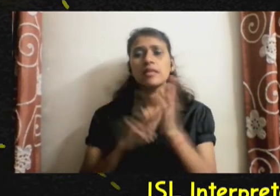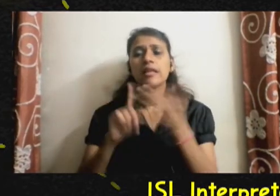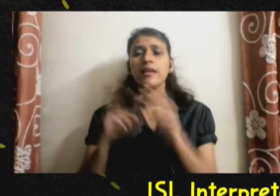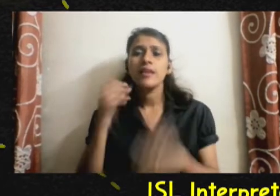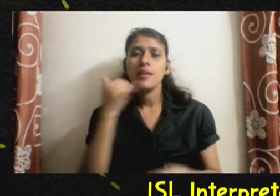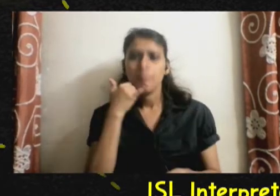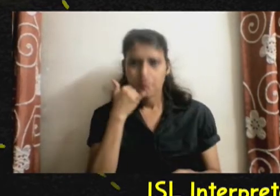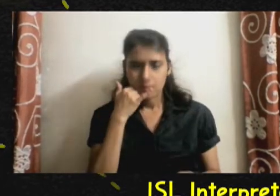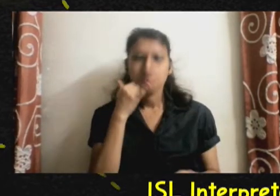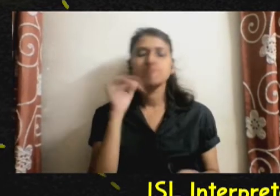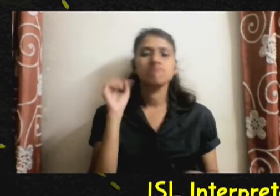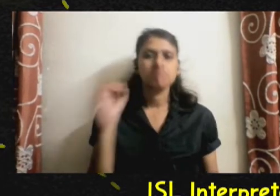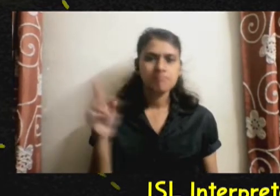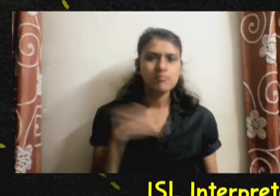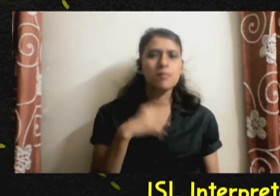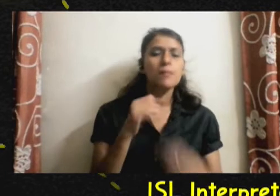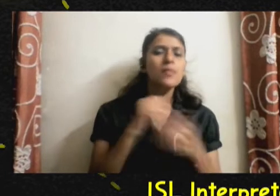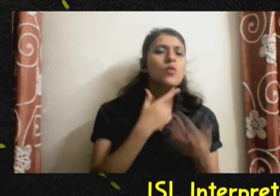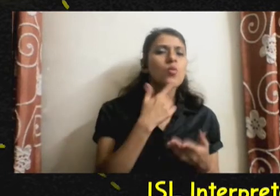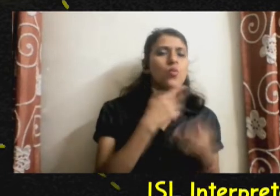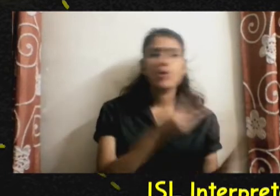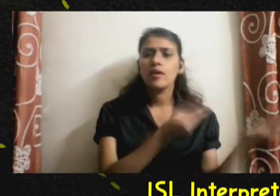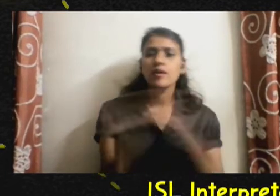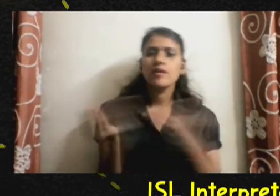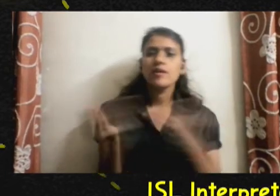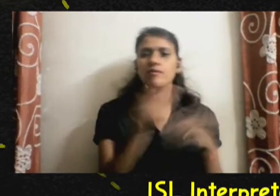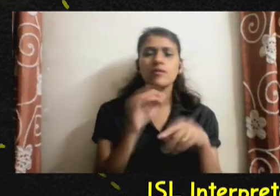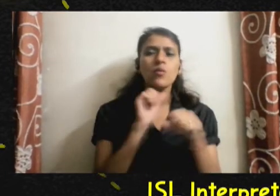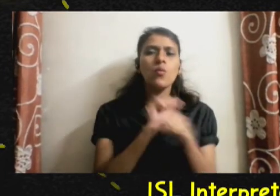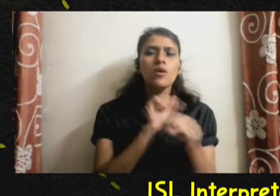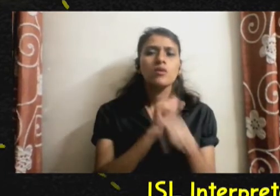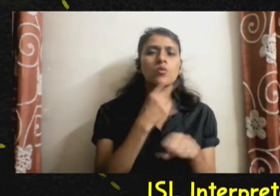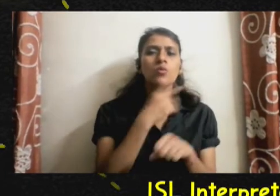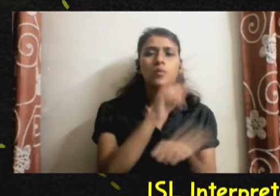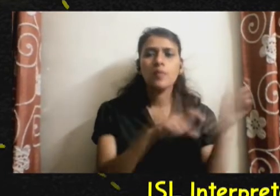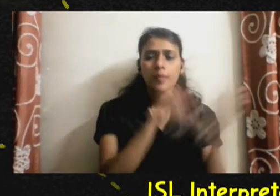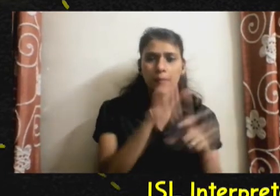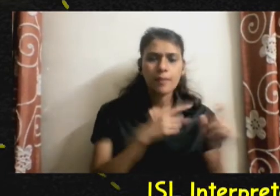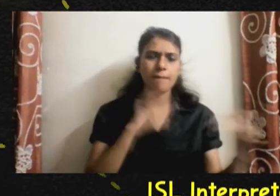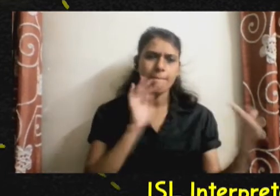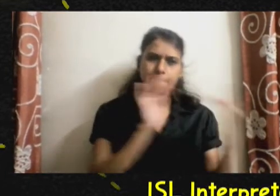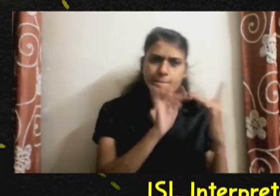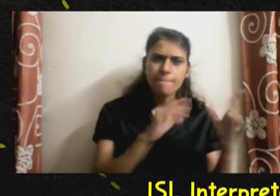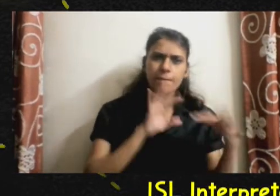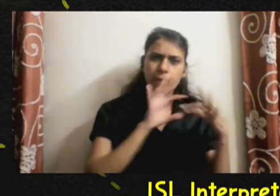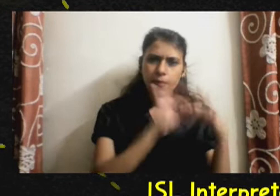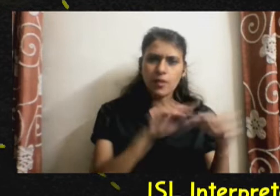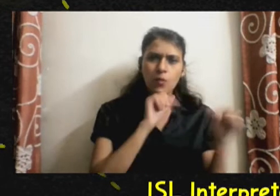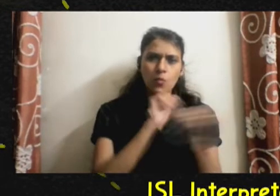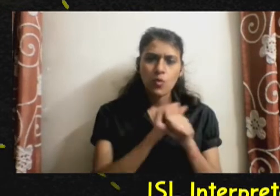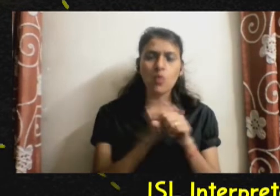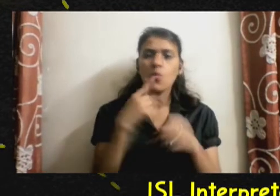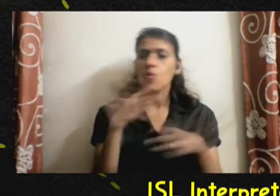terms of making sure that our community-based organizations, to make sure that their digital capacity to reach the